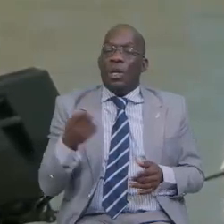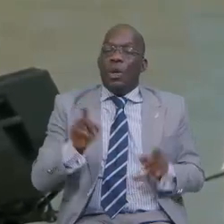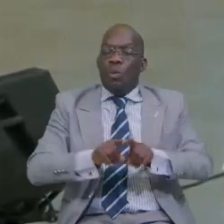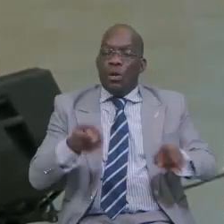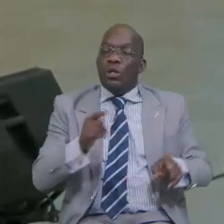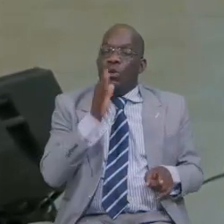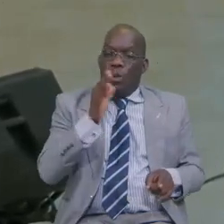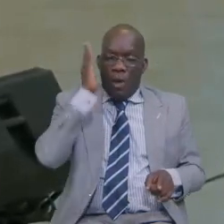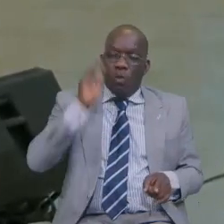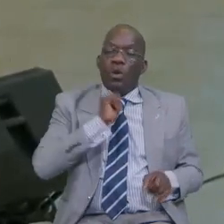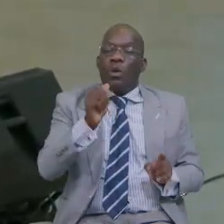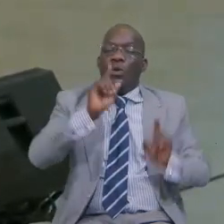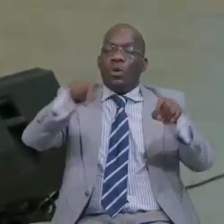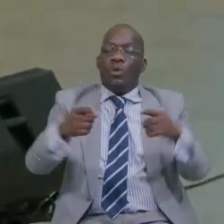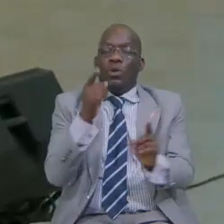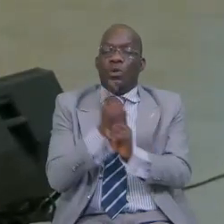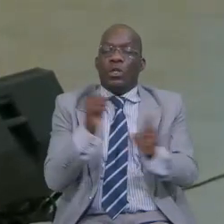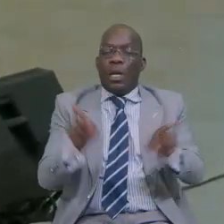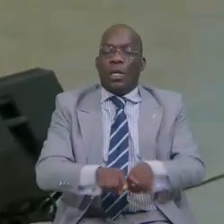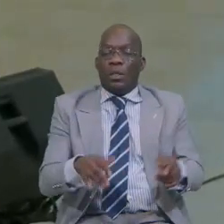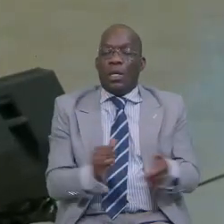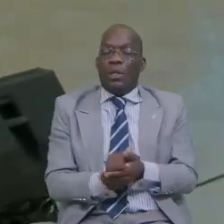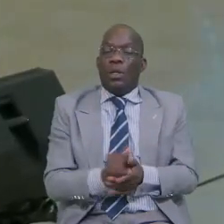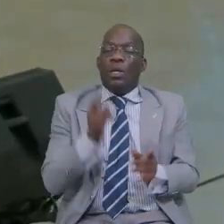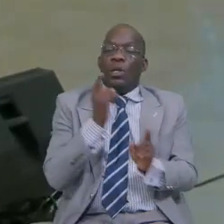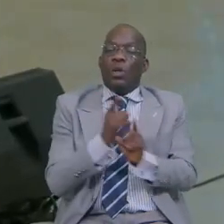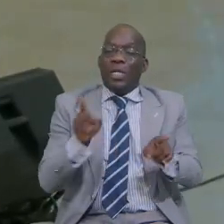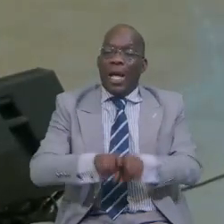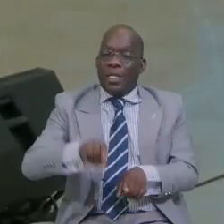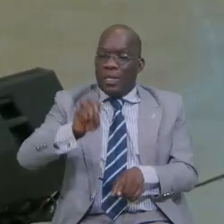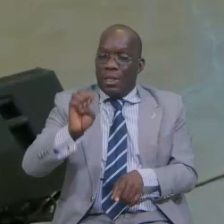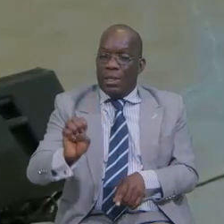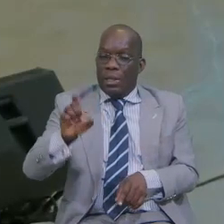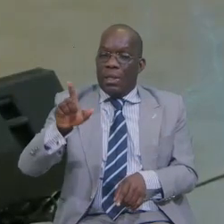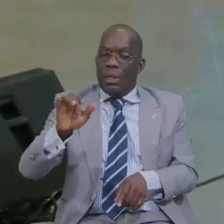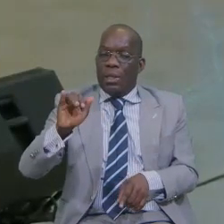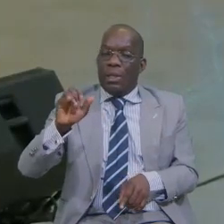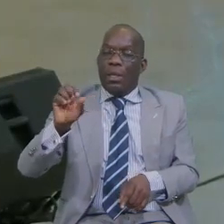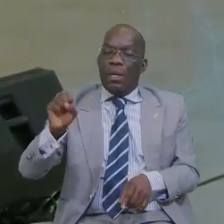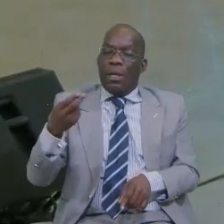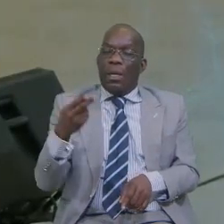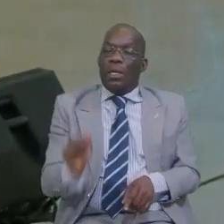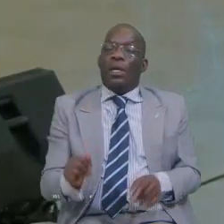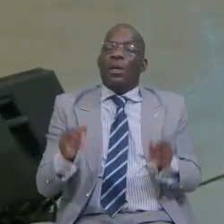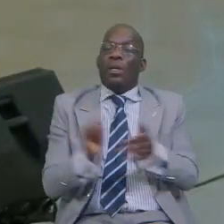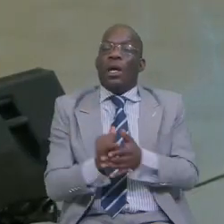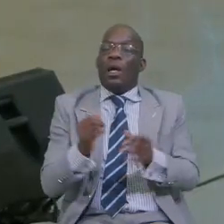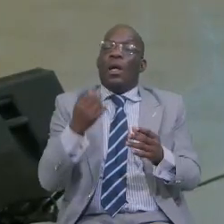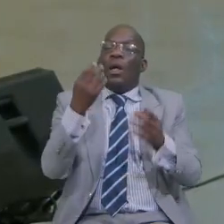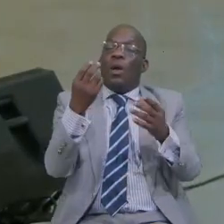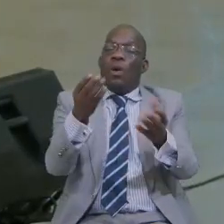just like Elisha, that wanted the double portion of the Spirit of God. That wasn't